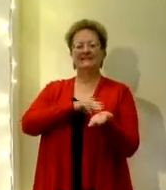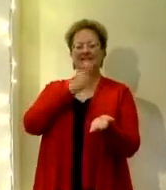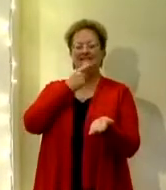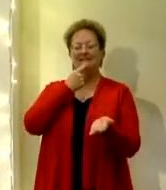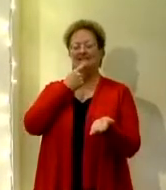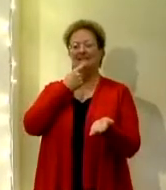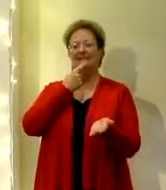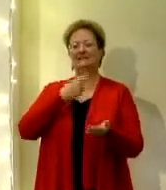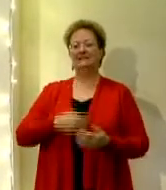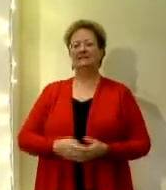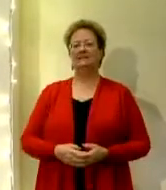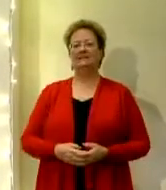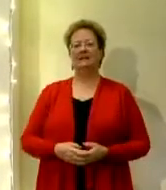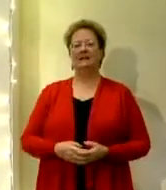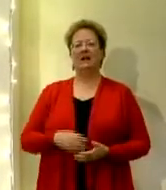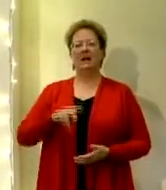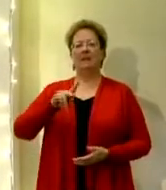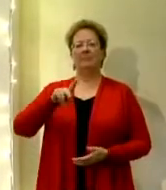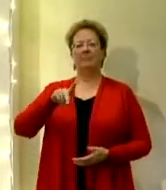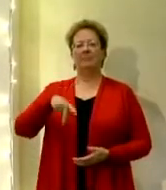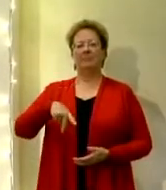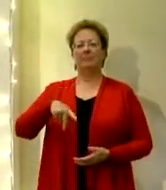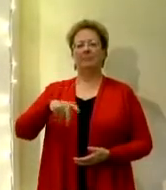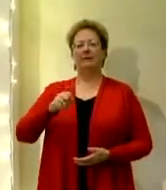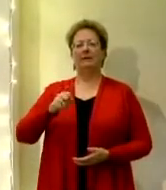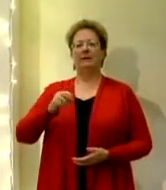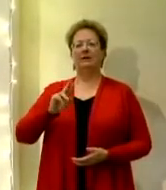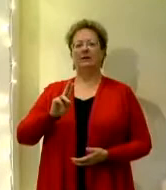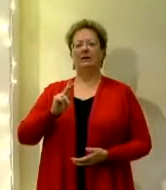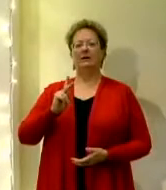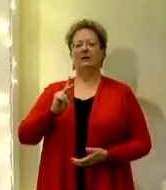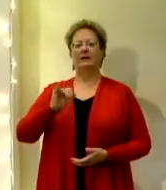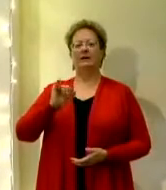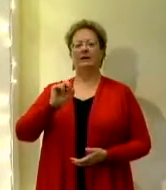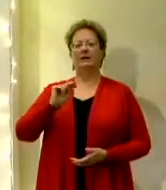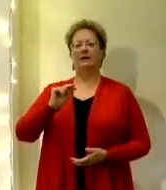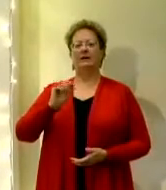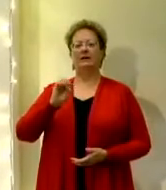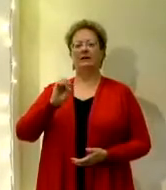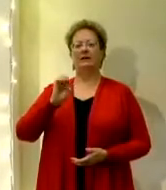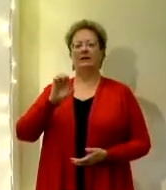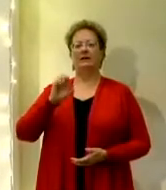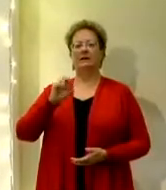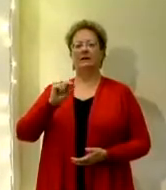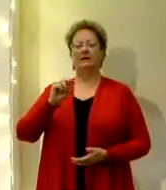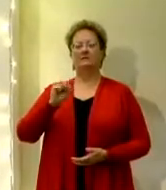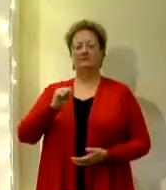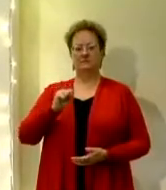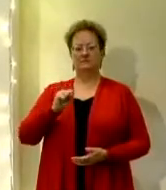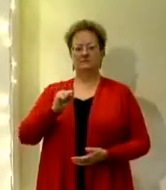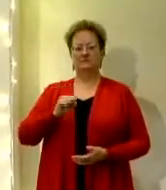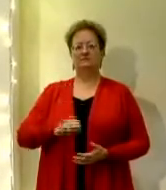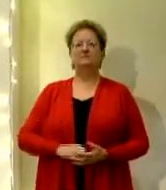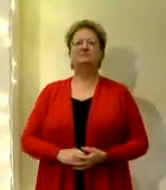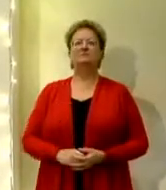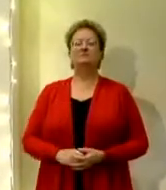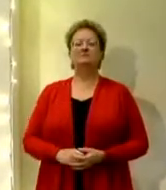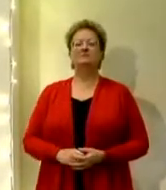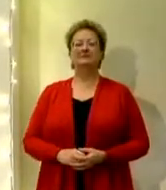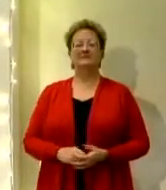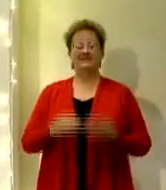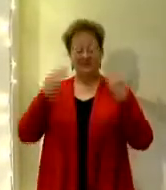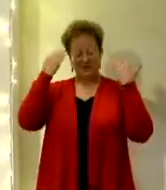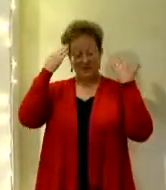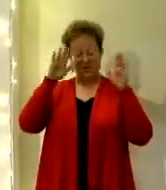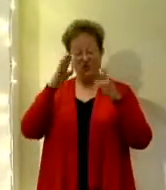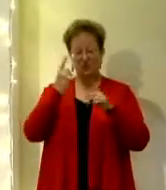had Parkinson's-like symptoms. Now, they called it Parkinson's-like symptoms because, well, they didn't know what